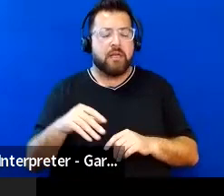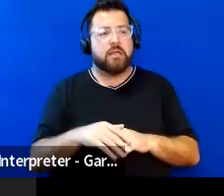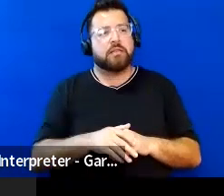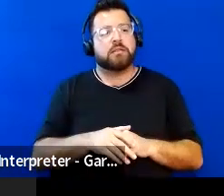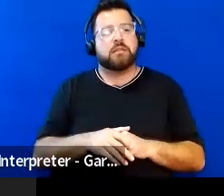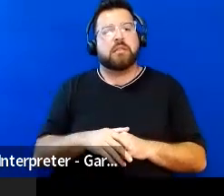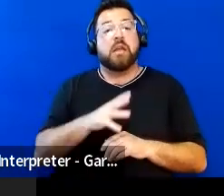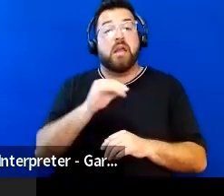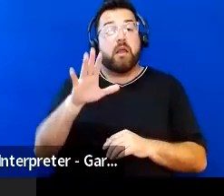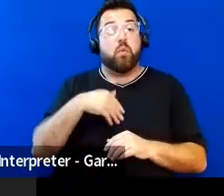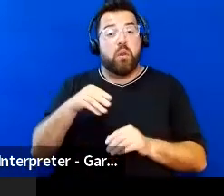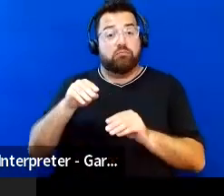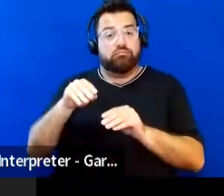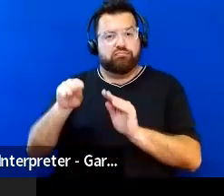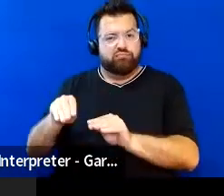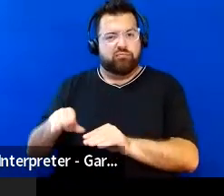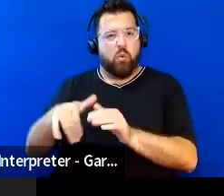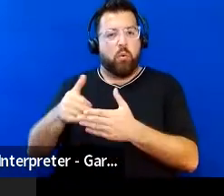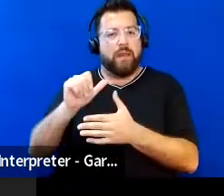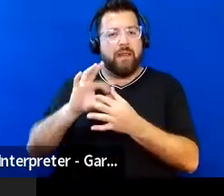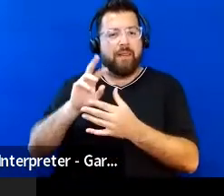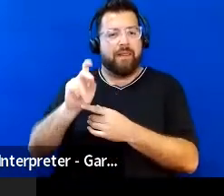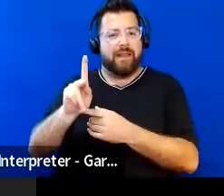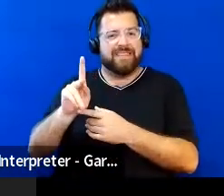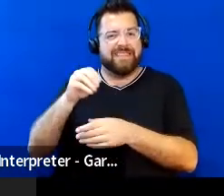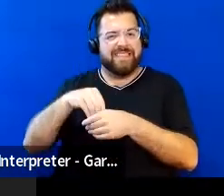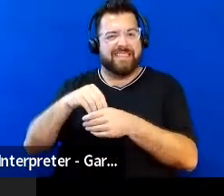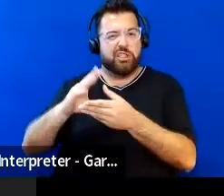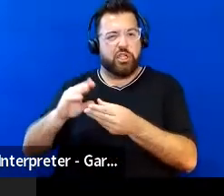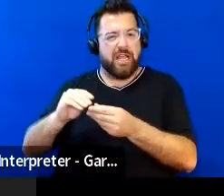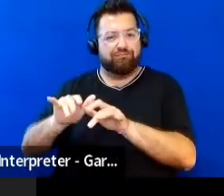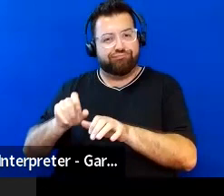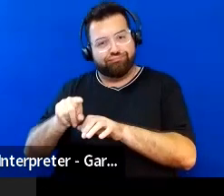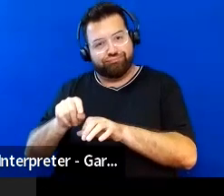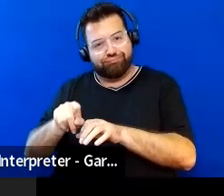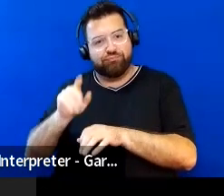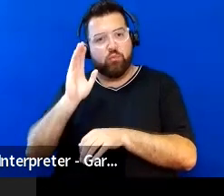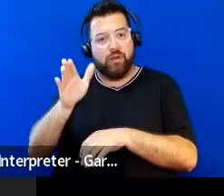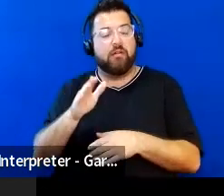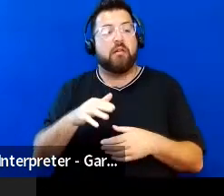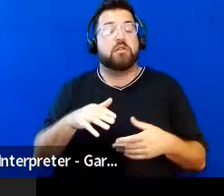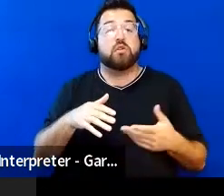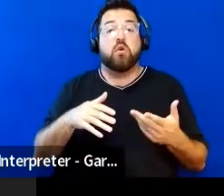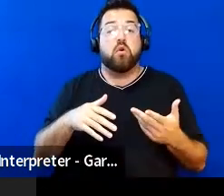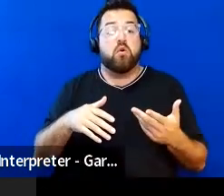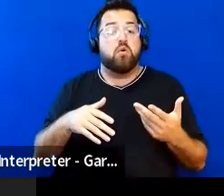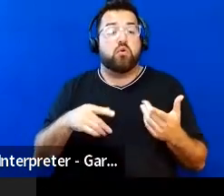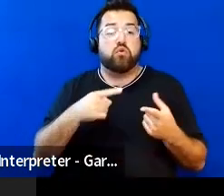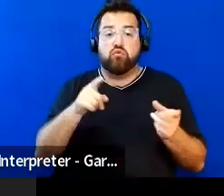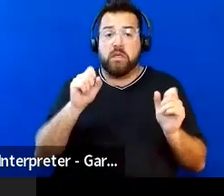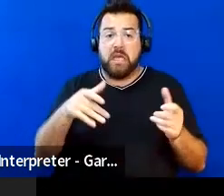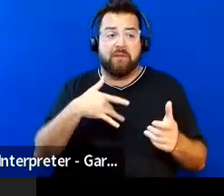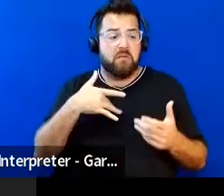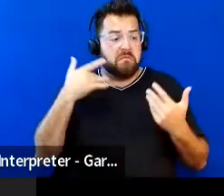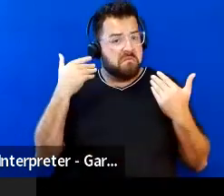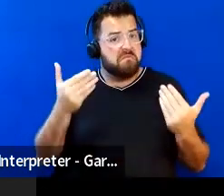drop the links in the chat as we go. So feel free to go to the different